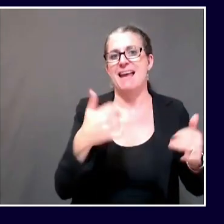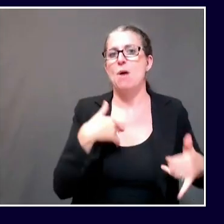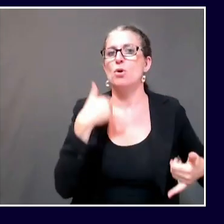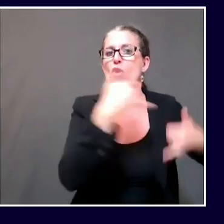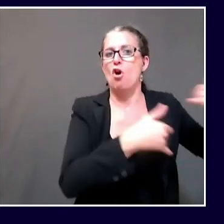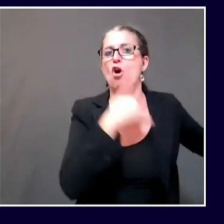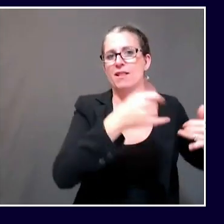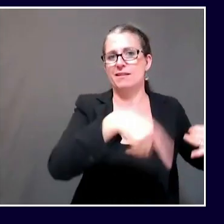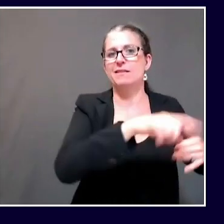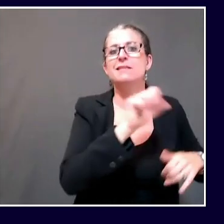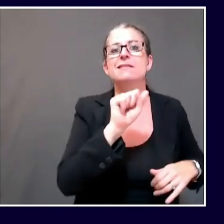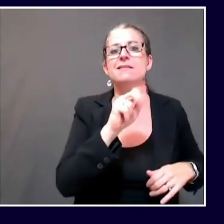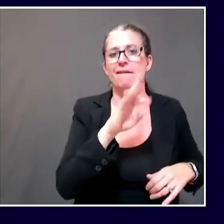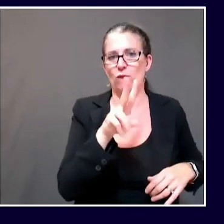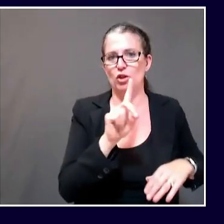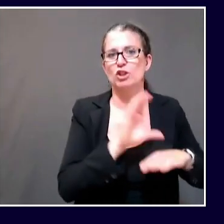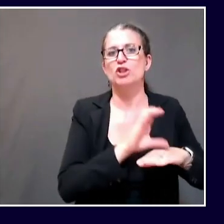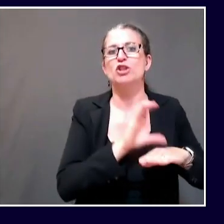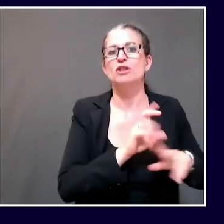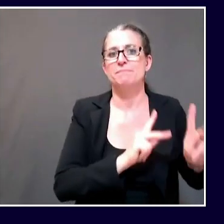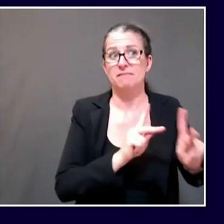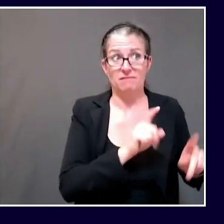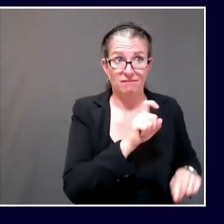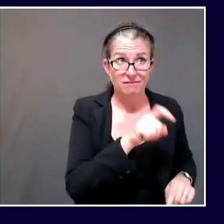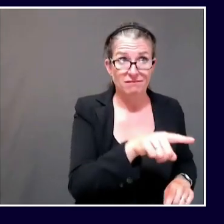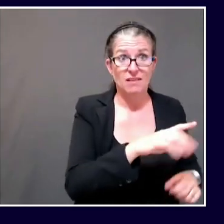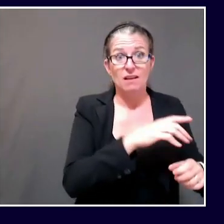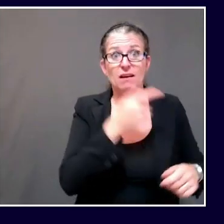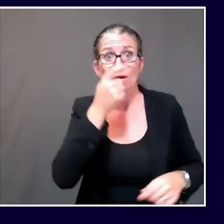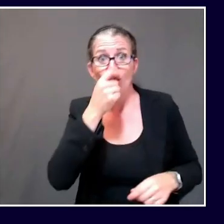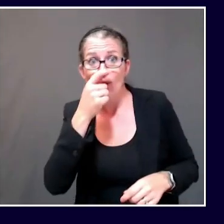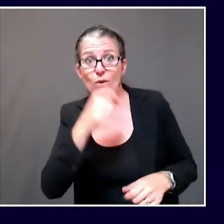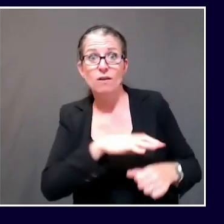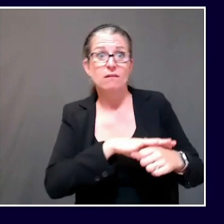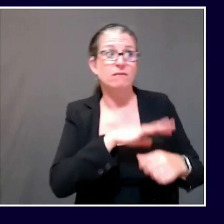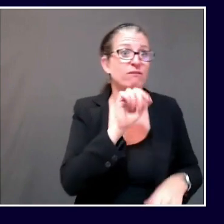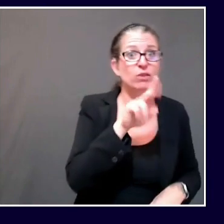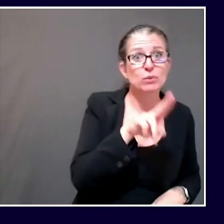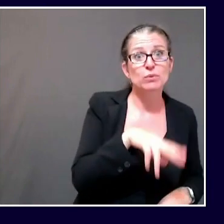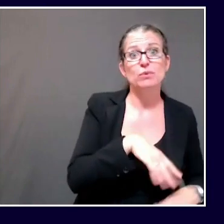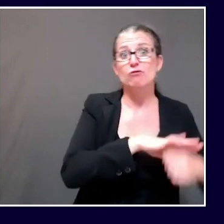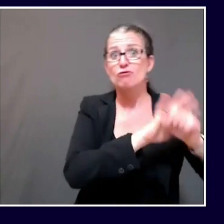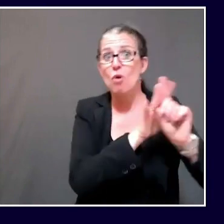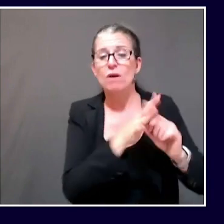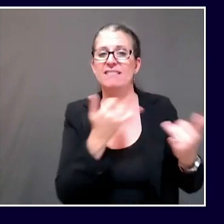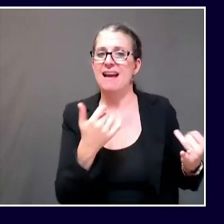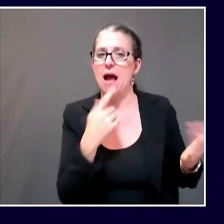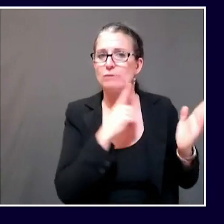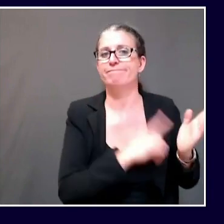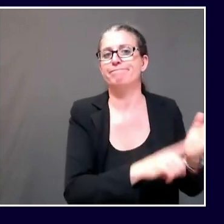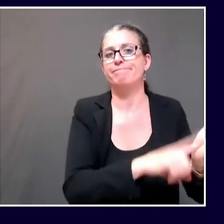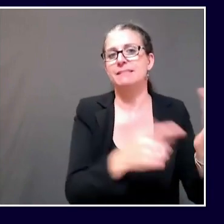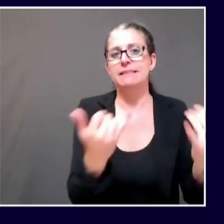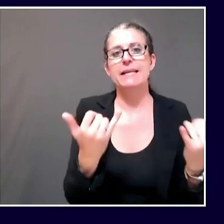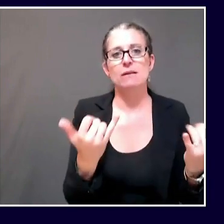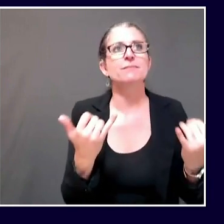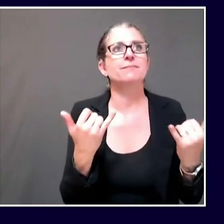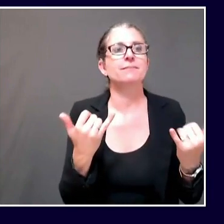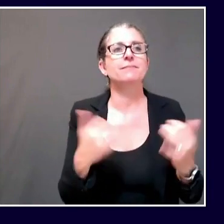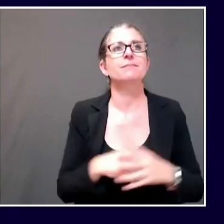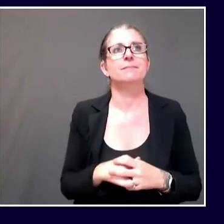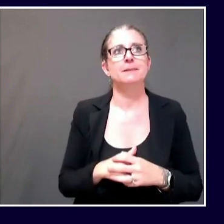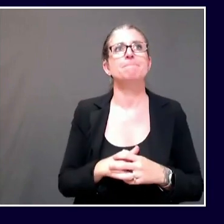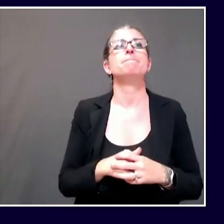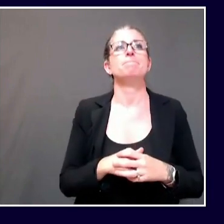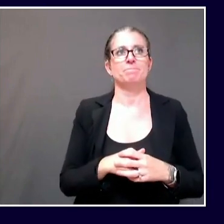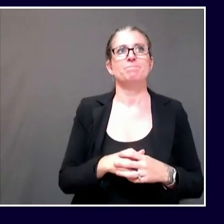about, which is I think faith leaders in this setting have an obligation to take steps